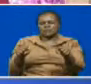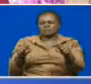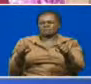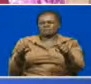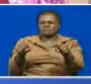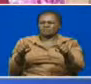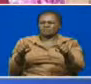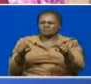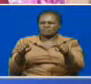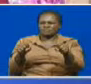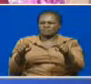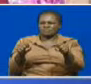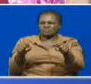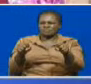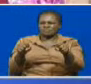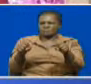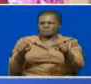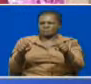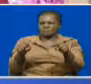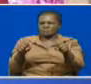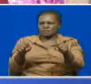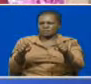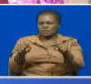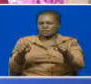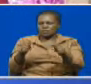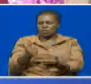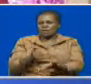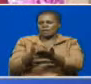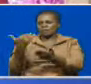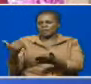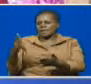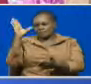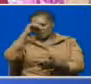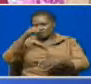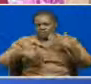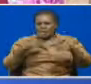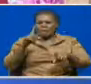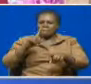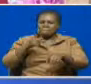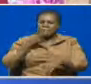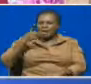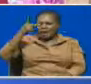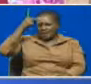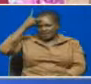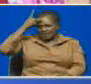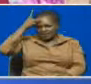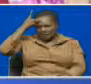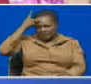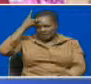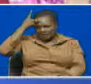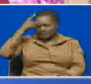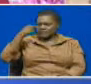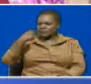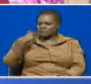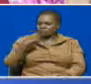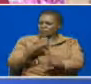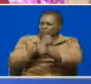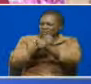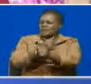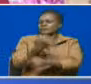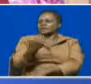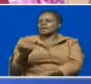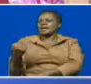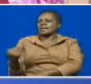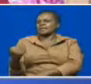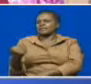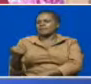actually zone in on a child who is misbehaving, especially with parents who are very adamant and protective with their